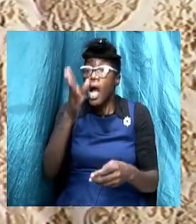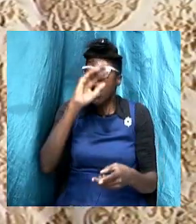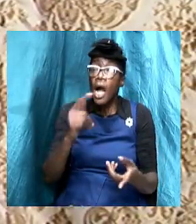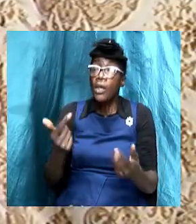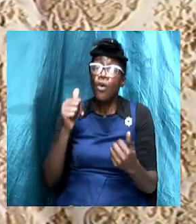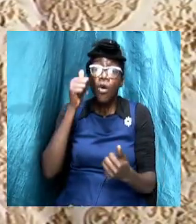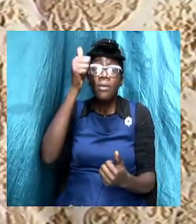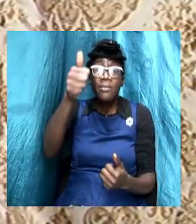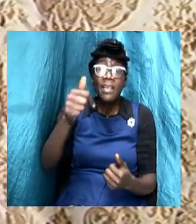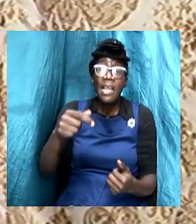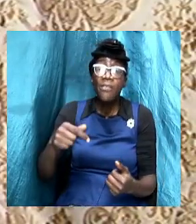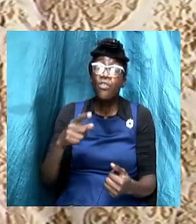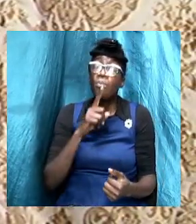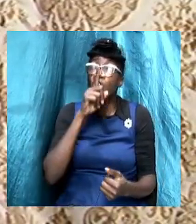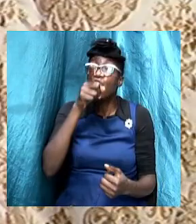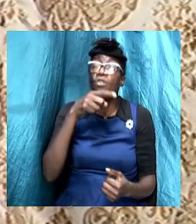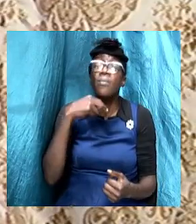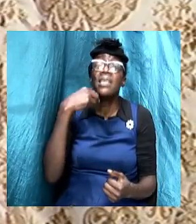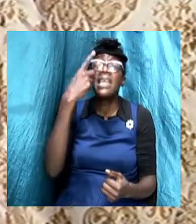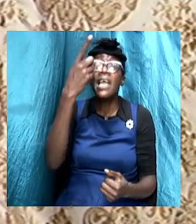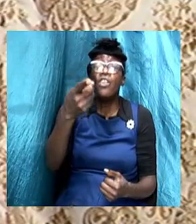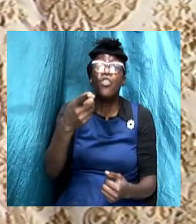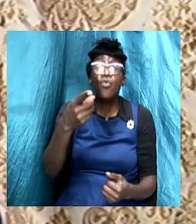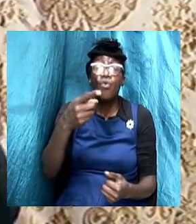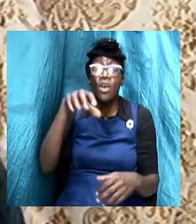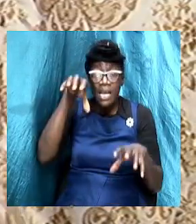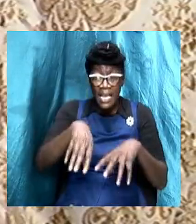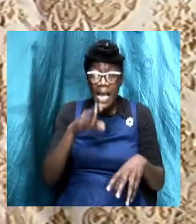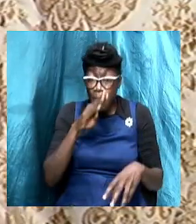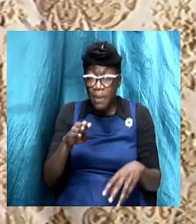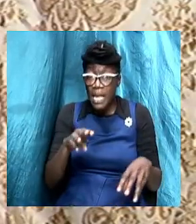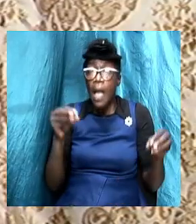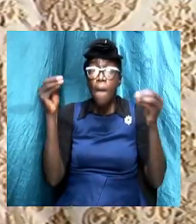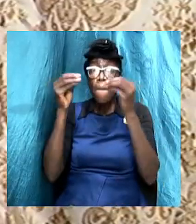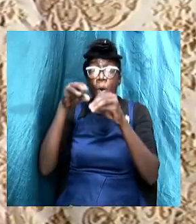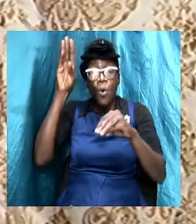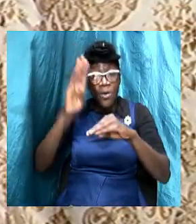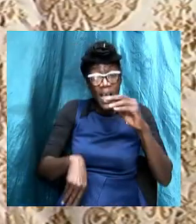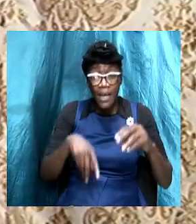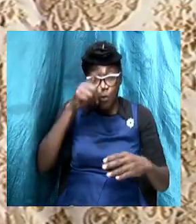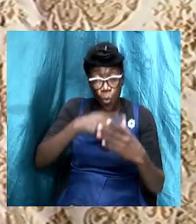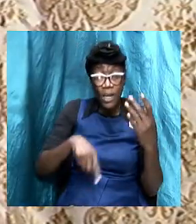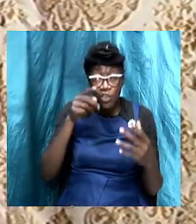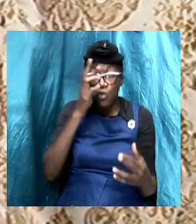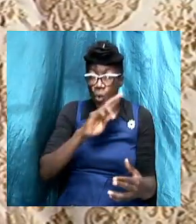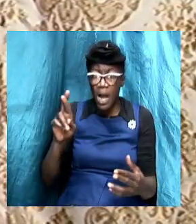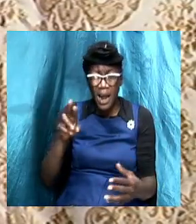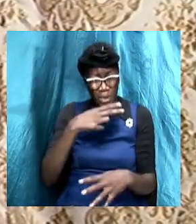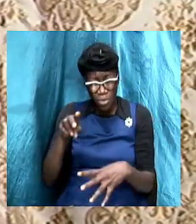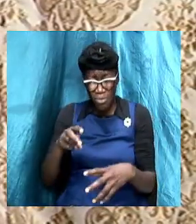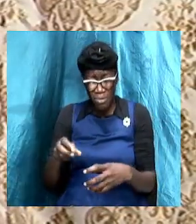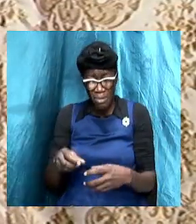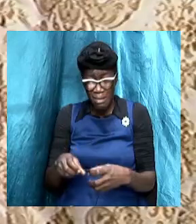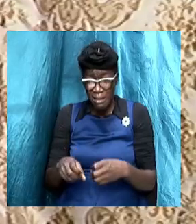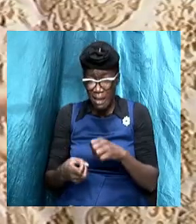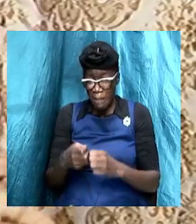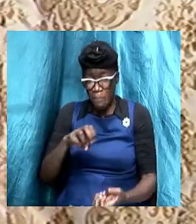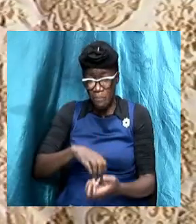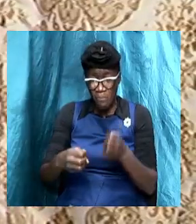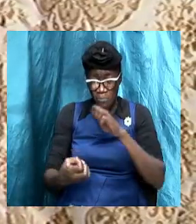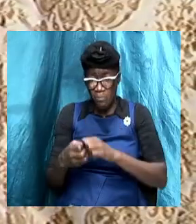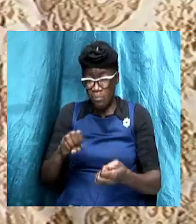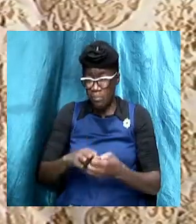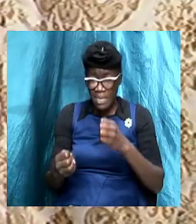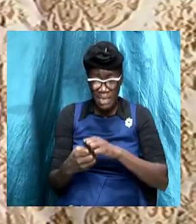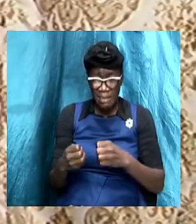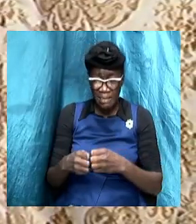ensure that he could tell you that, look, you can be more than what you are. You don't have to be wallowing in sin. You don't have to be eating